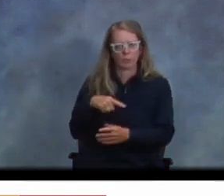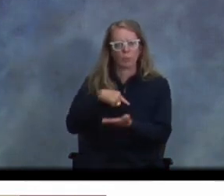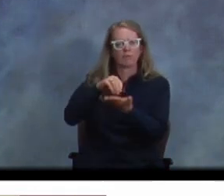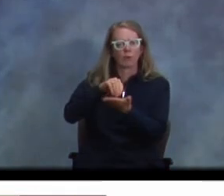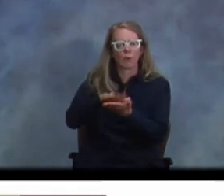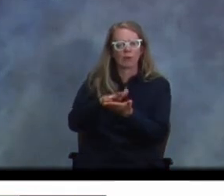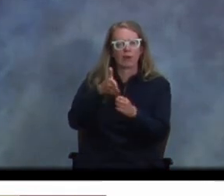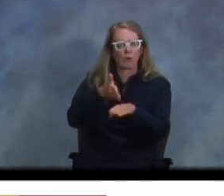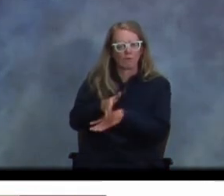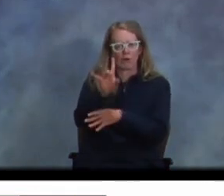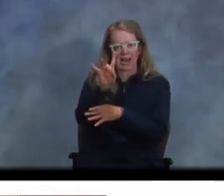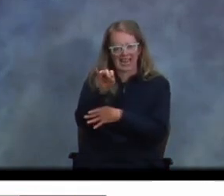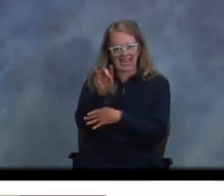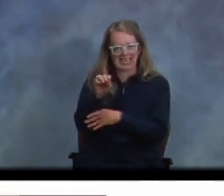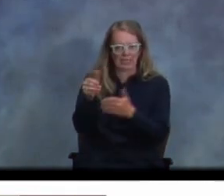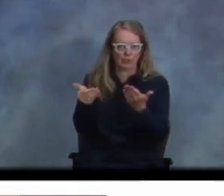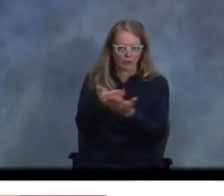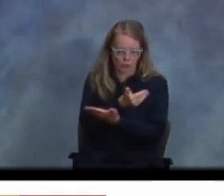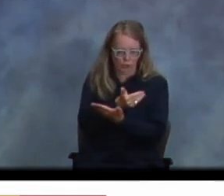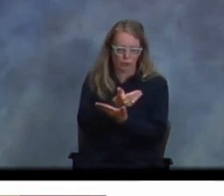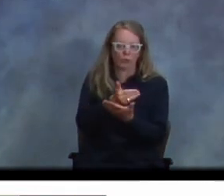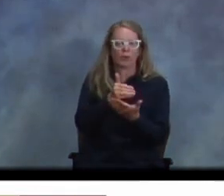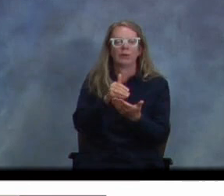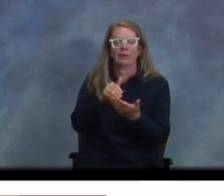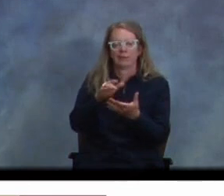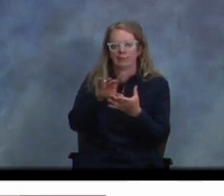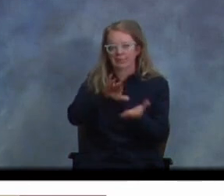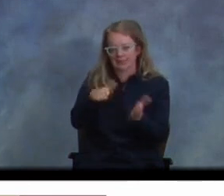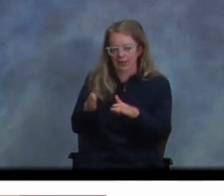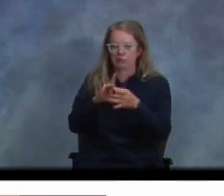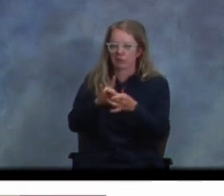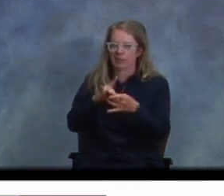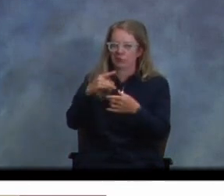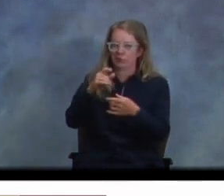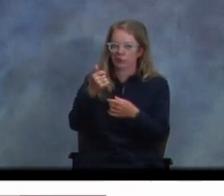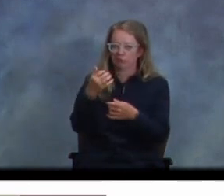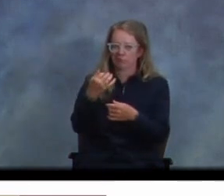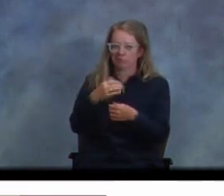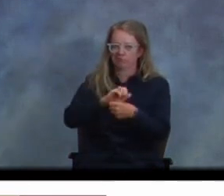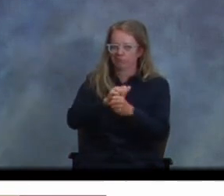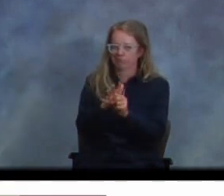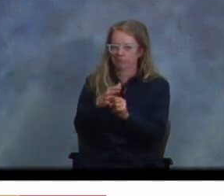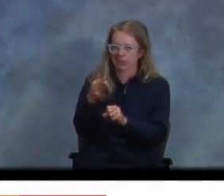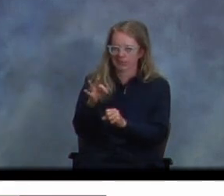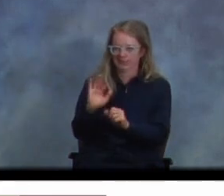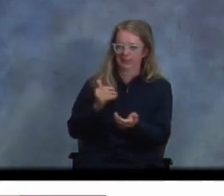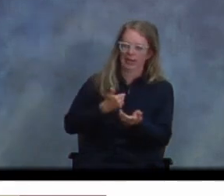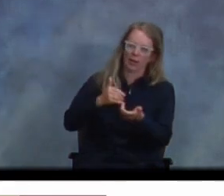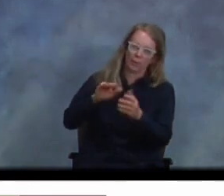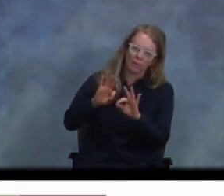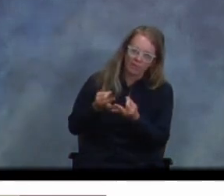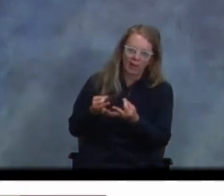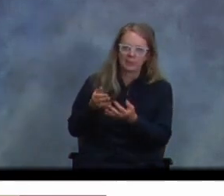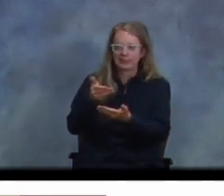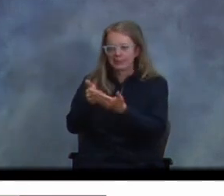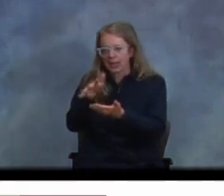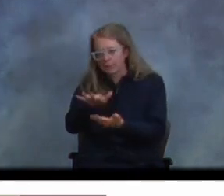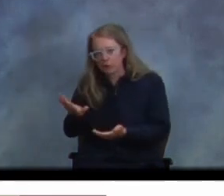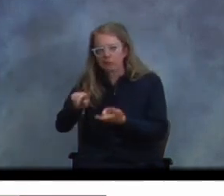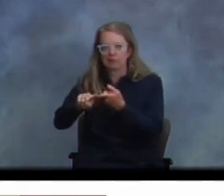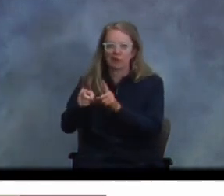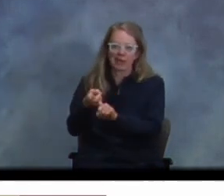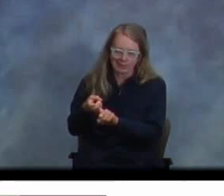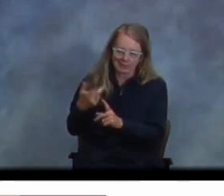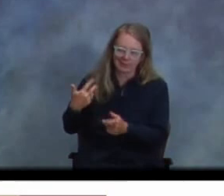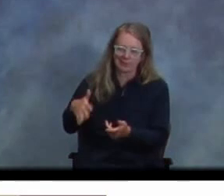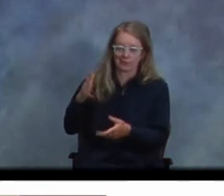80 new COVID-19 related deaths in our families, our neighbors, and our friends, now bringing our